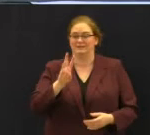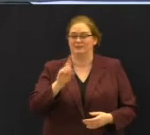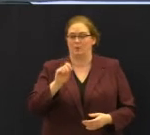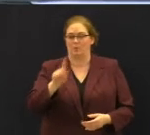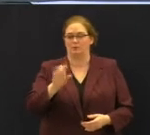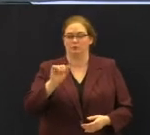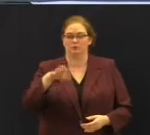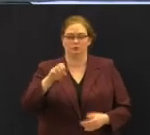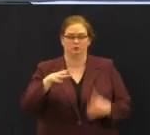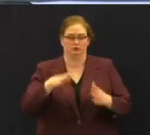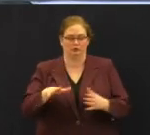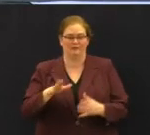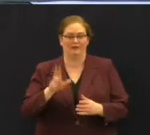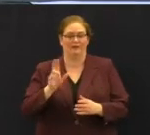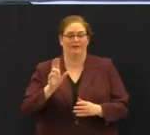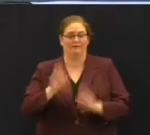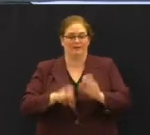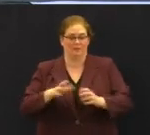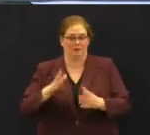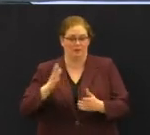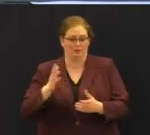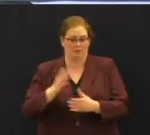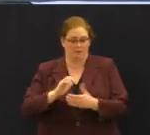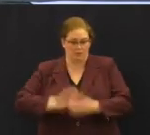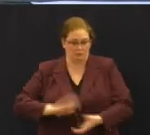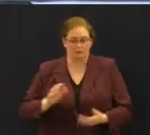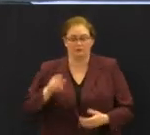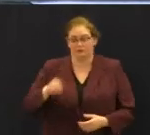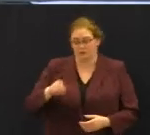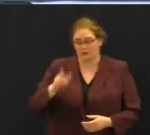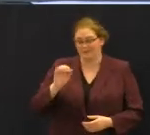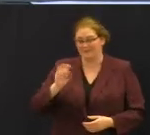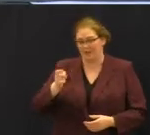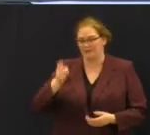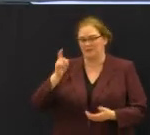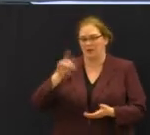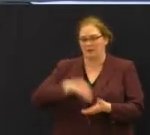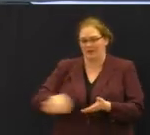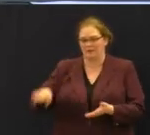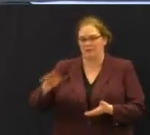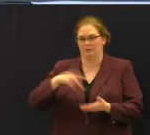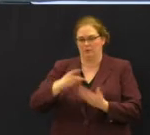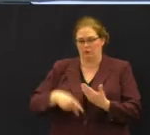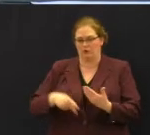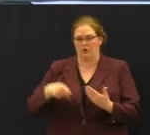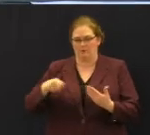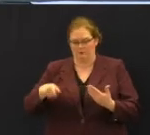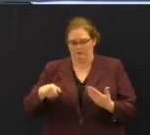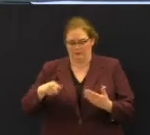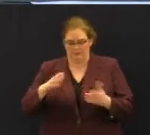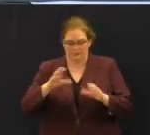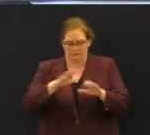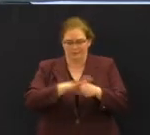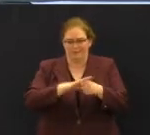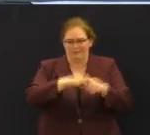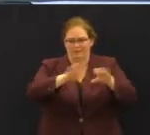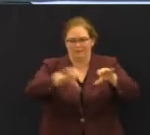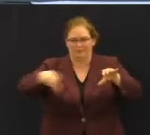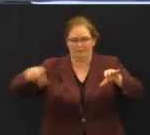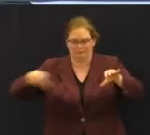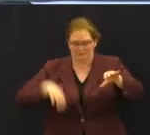Street Investment Partners. The ALERTA Tax Abatement District is the tax map parcels